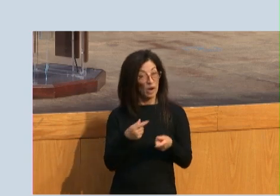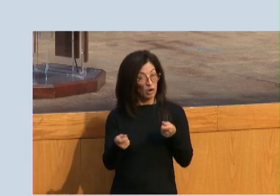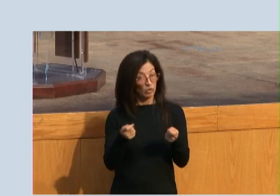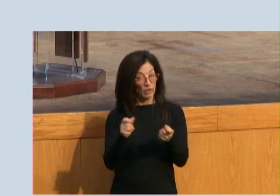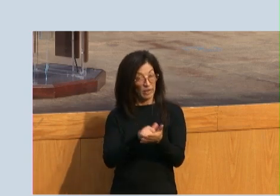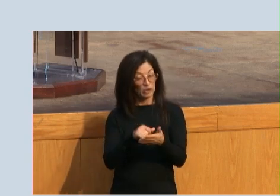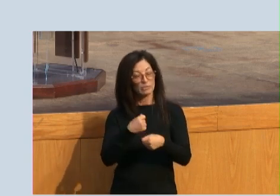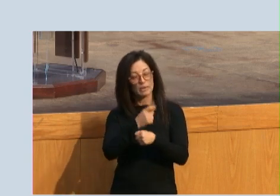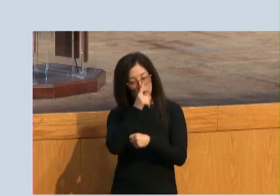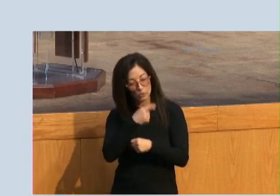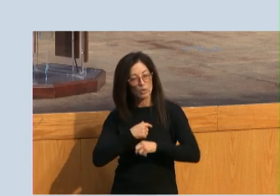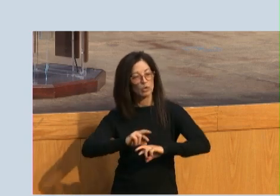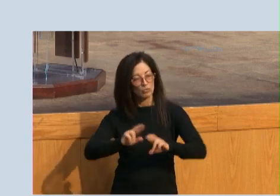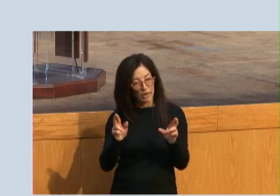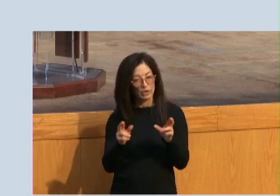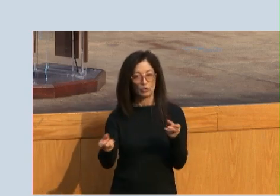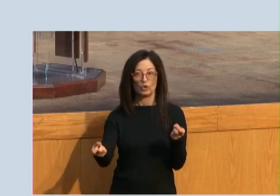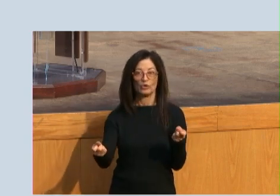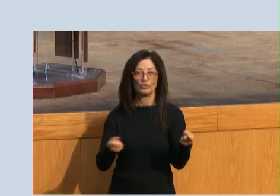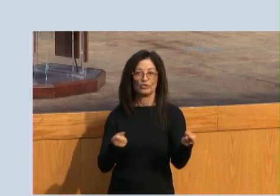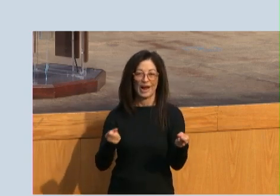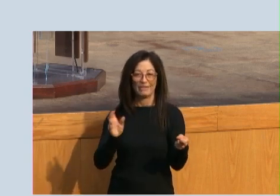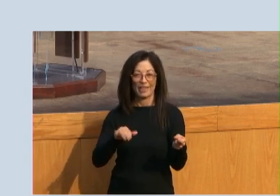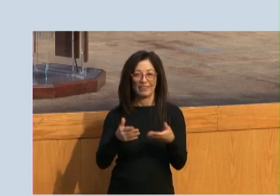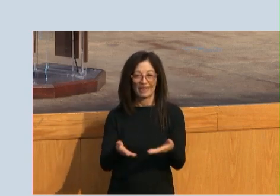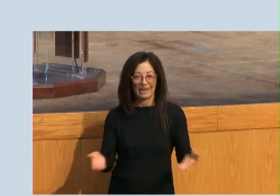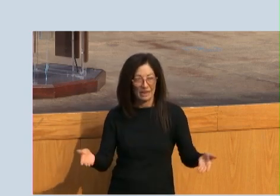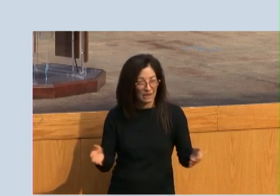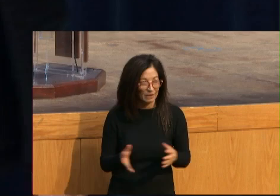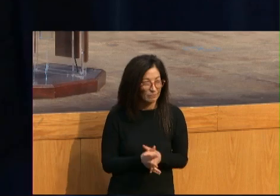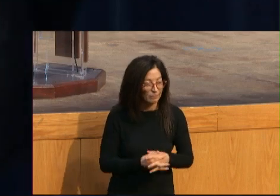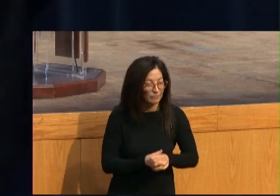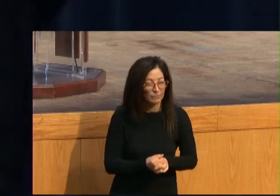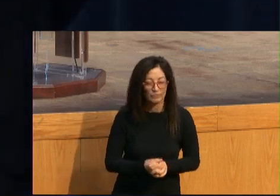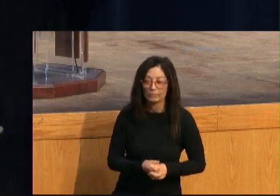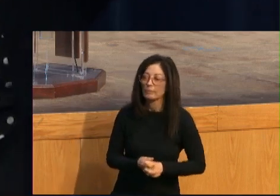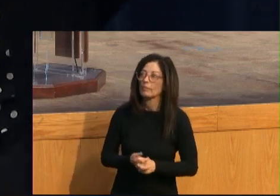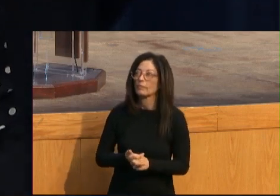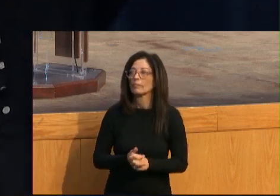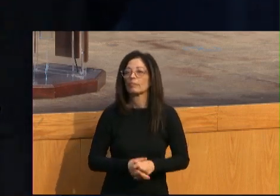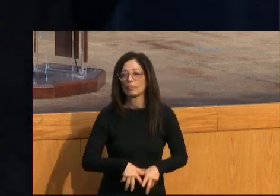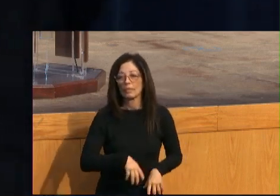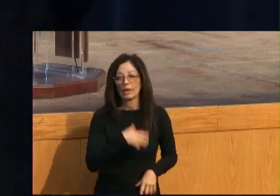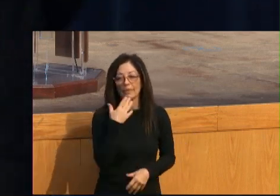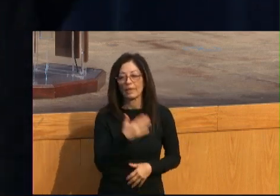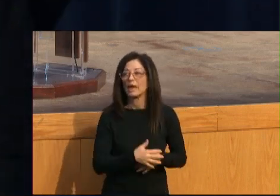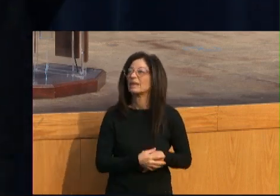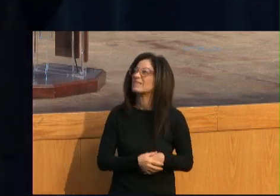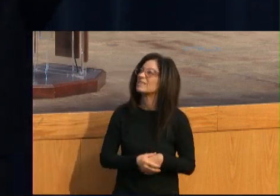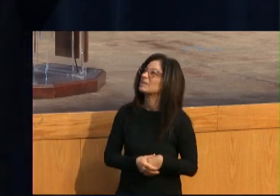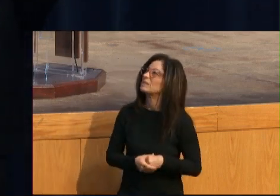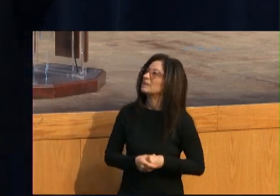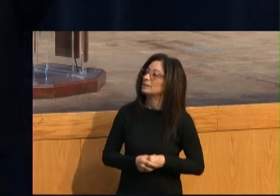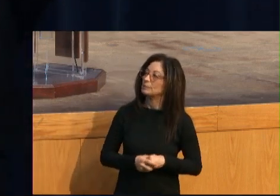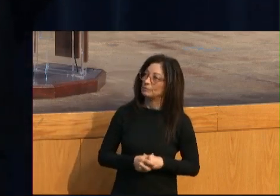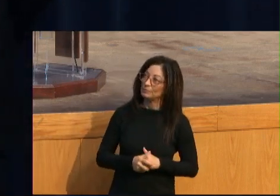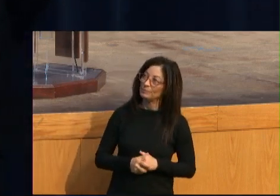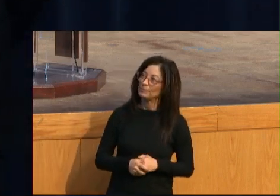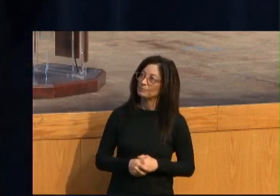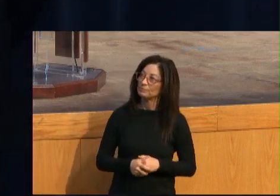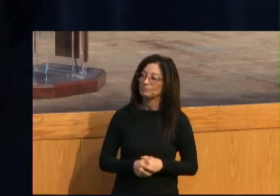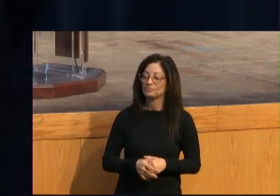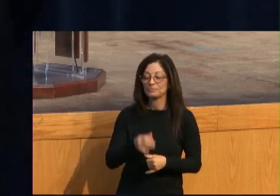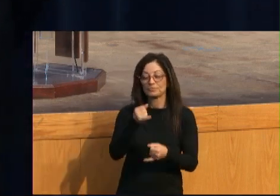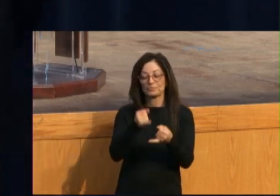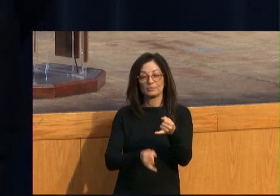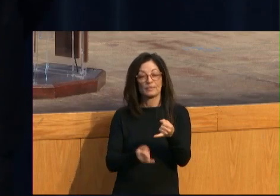we're ready to actually drive the thing. Thanks, Sam. The last thing, from my